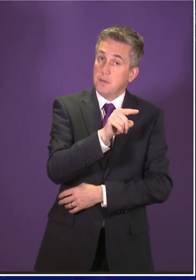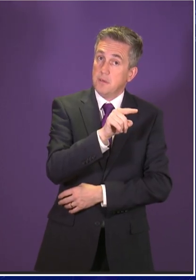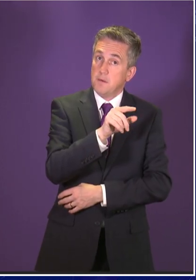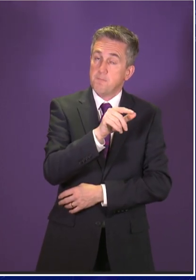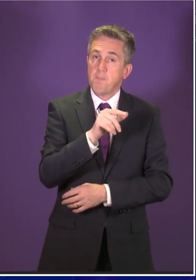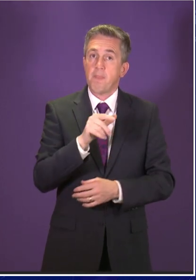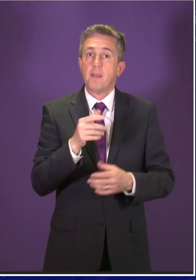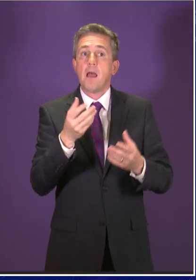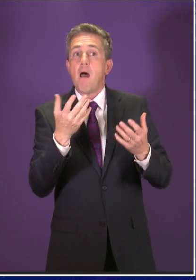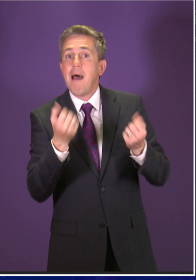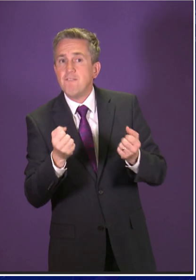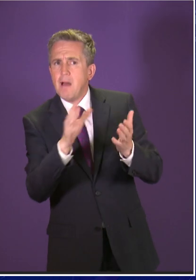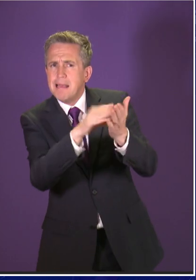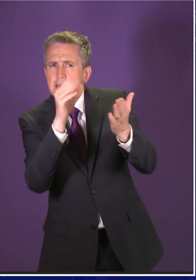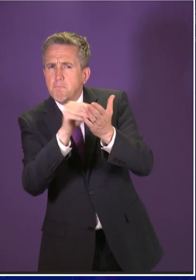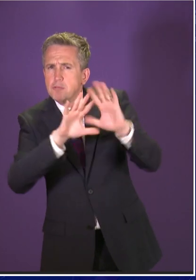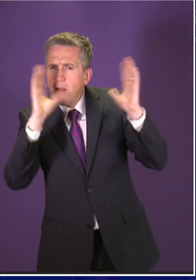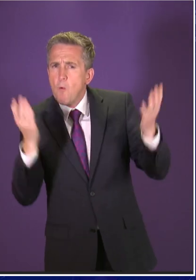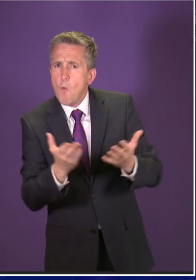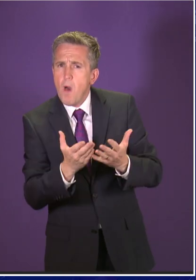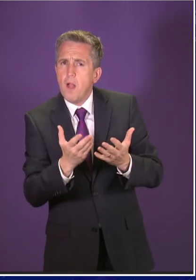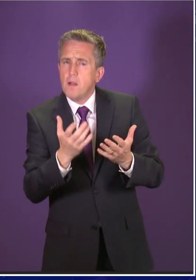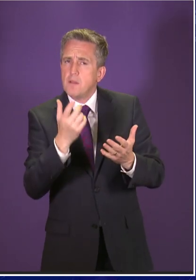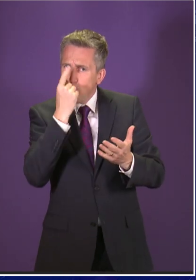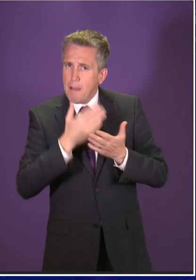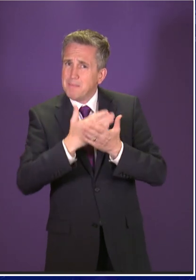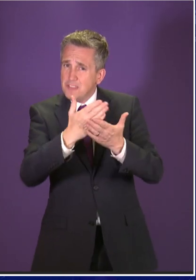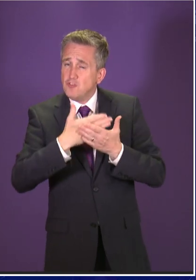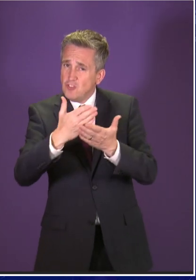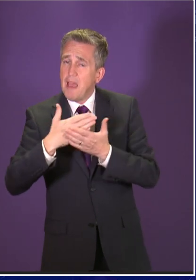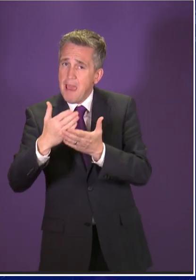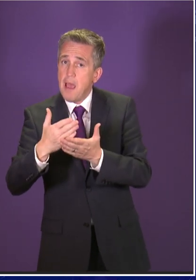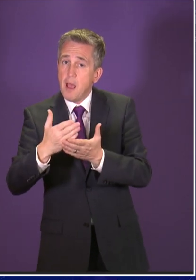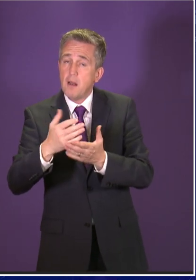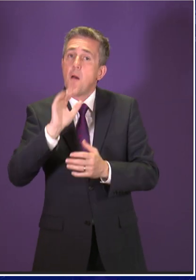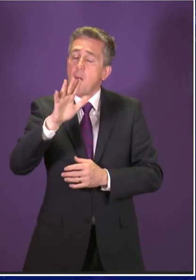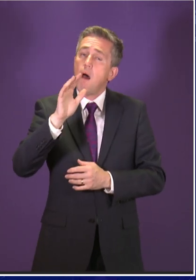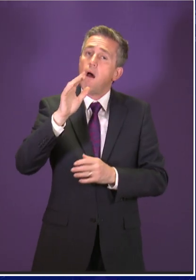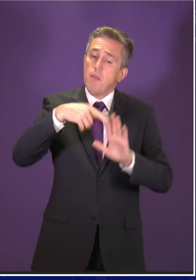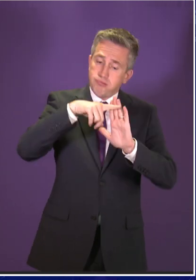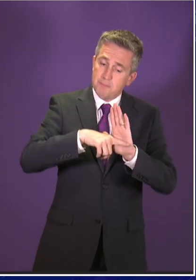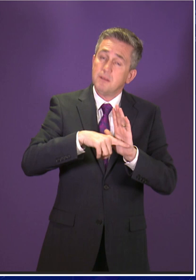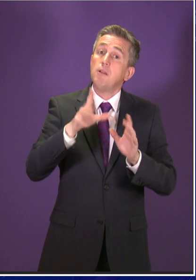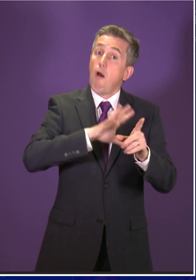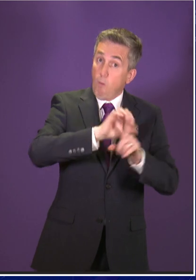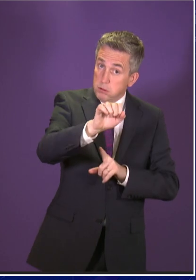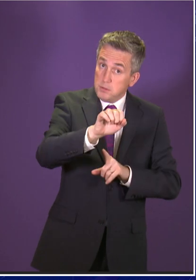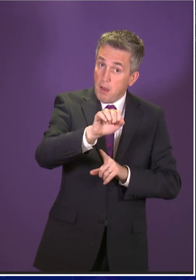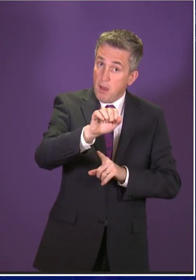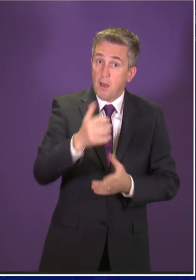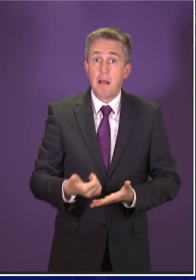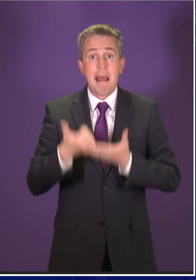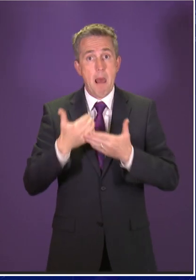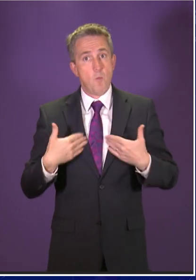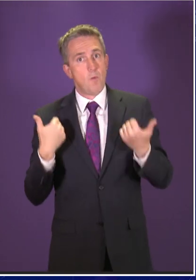directly transferable to all other countries, but the basic principle that culture has an impact on well-being is